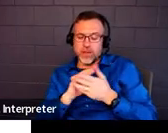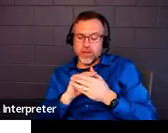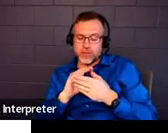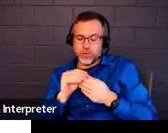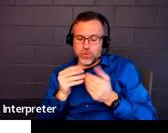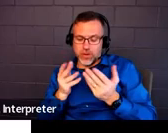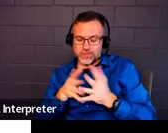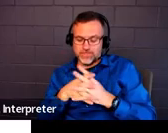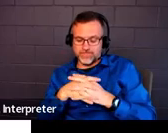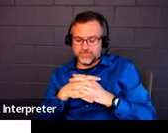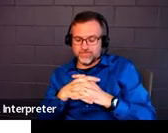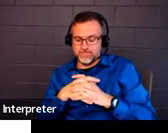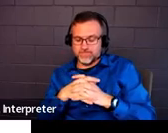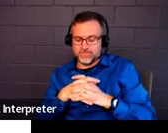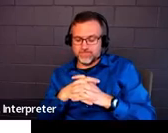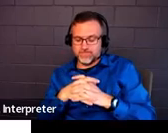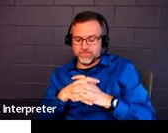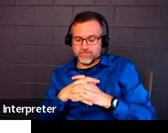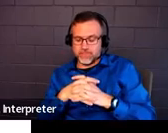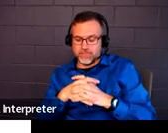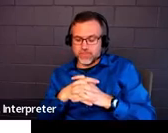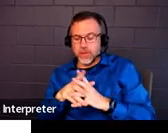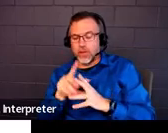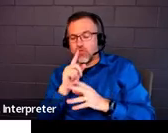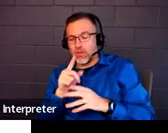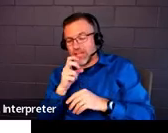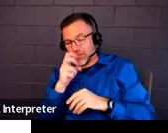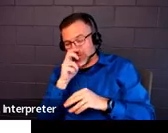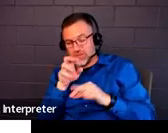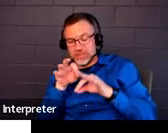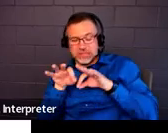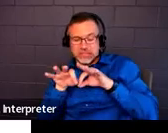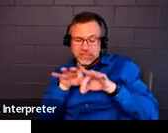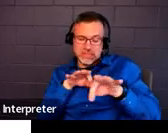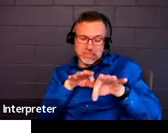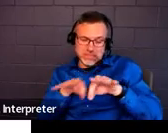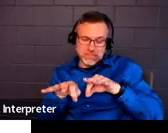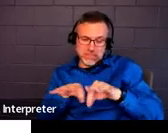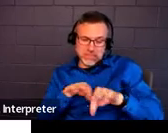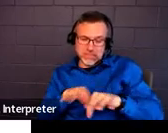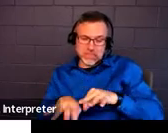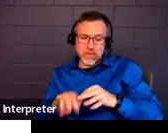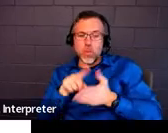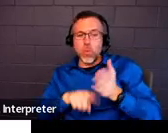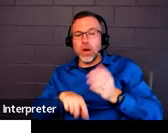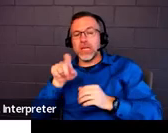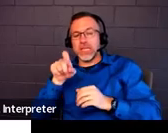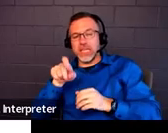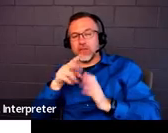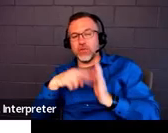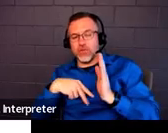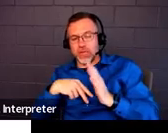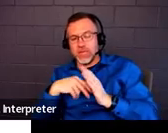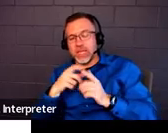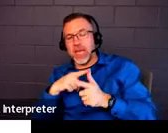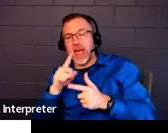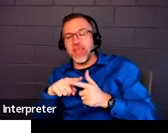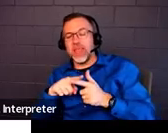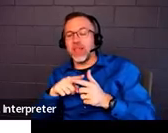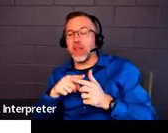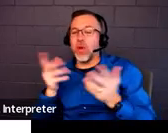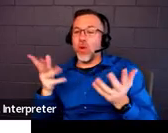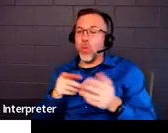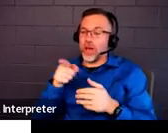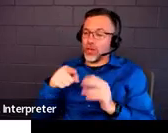So it gives very detailed instructions for what needs to be read, right? And then what you read to